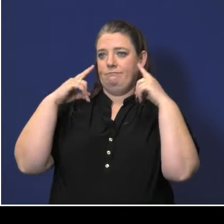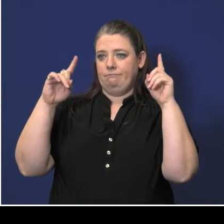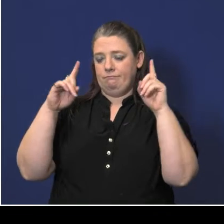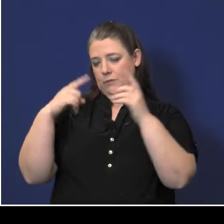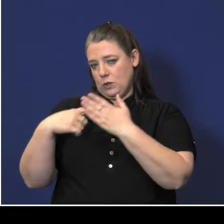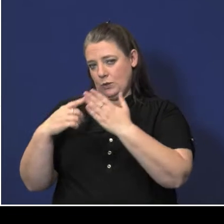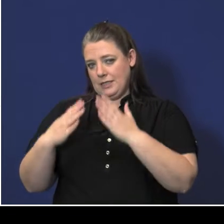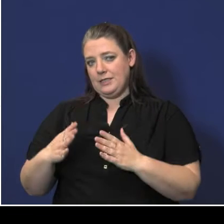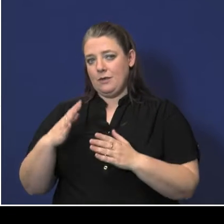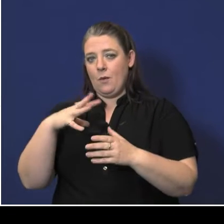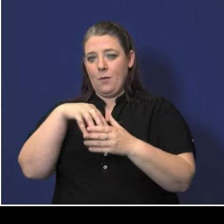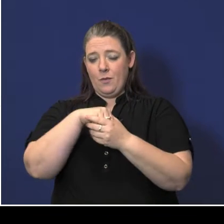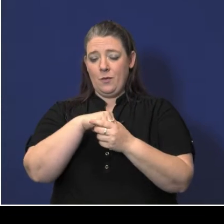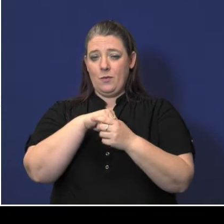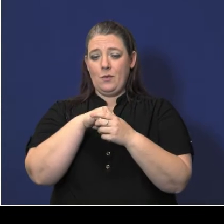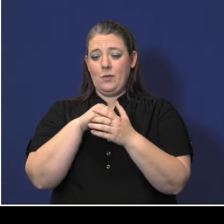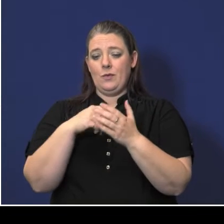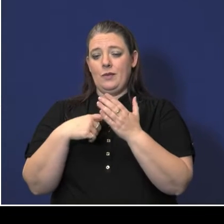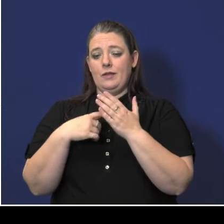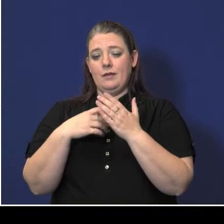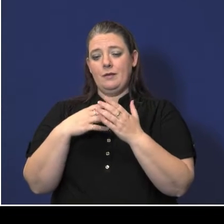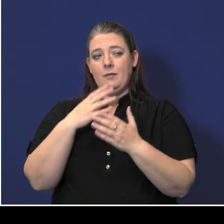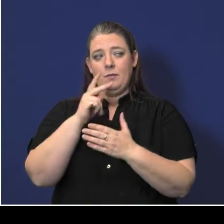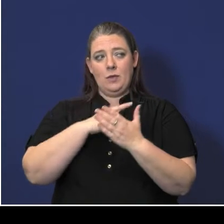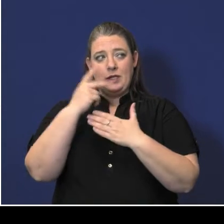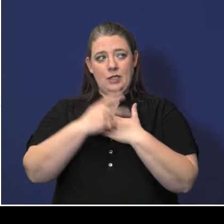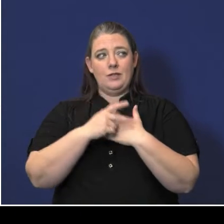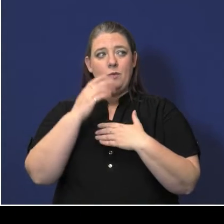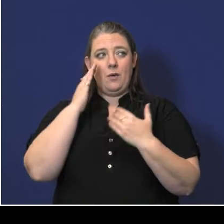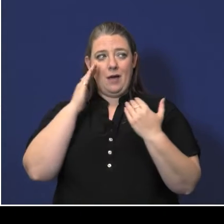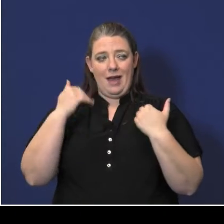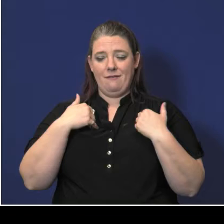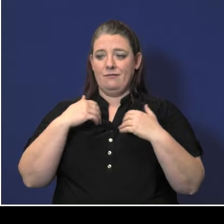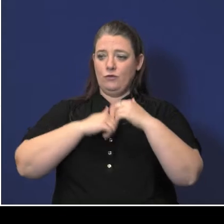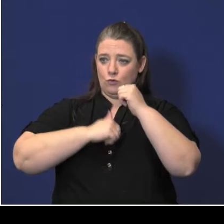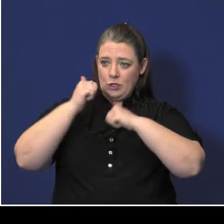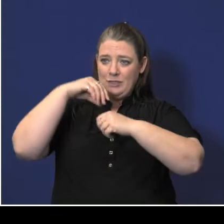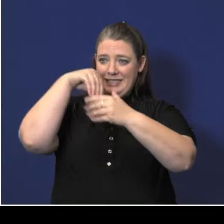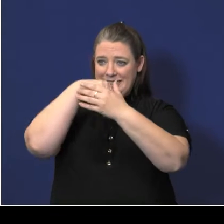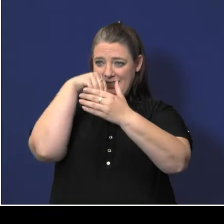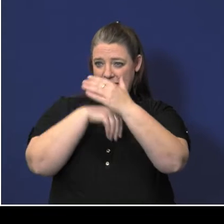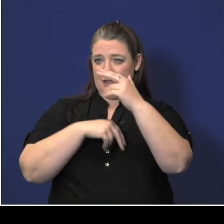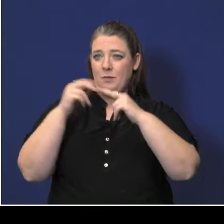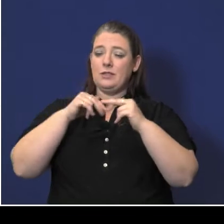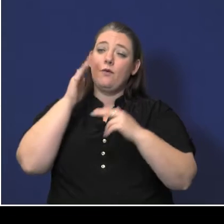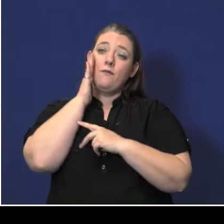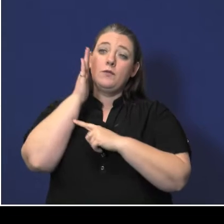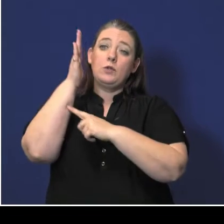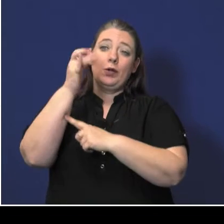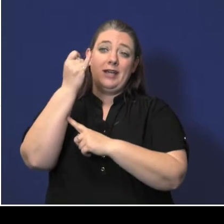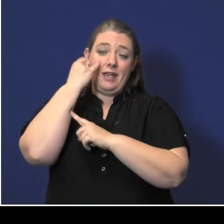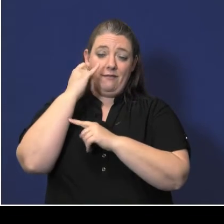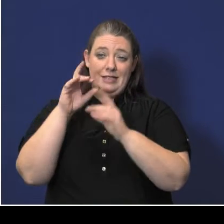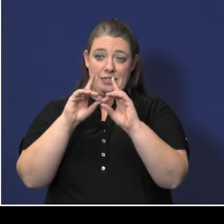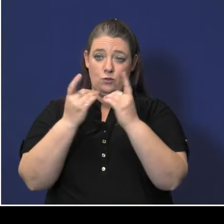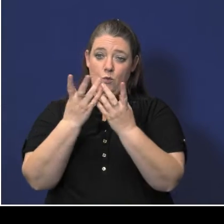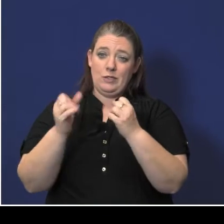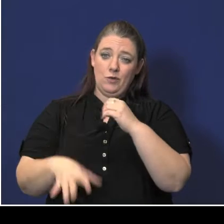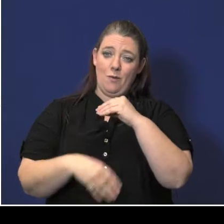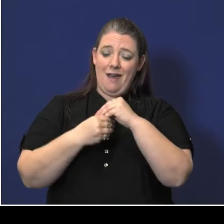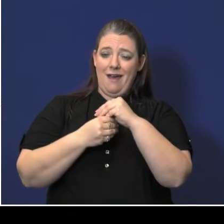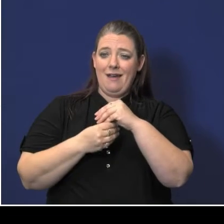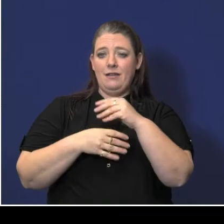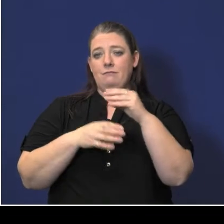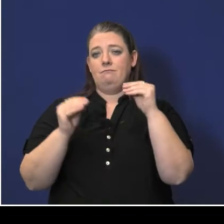of this project, we'll be planning infrastructure in place in the building, so that in the future, if the district wants to add additional